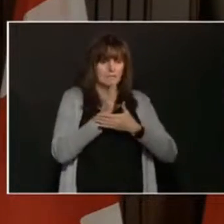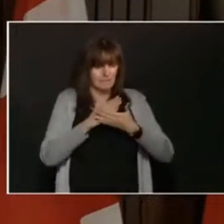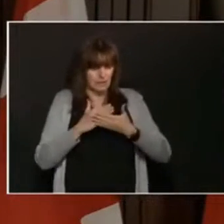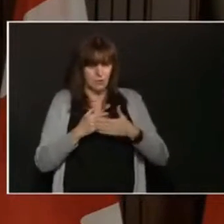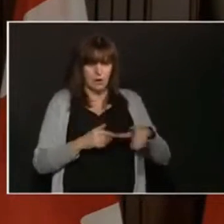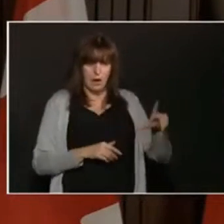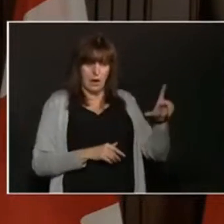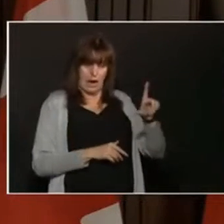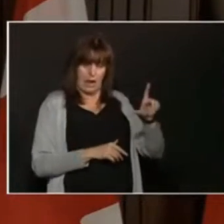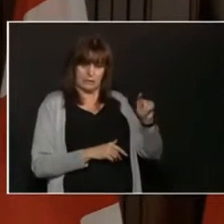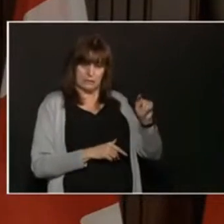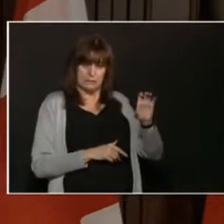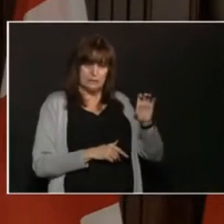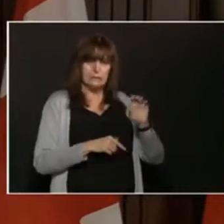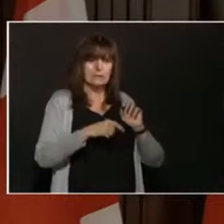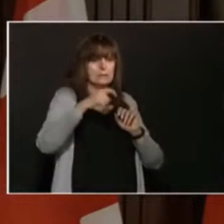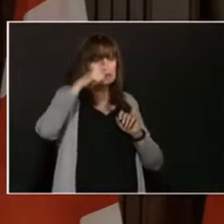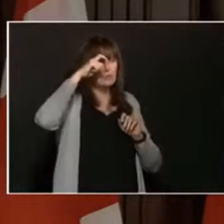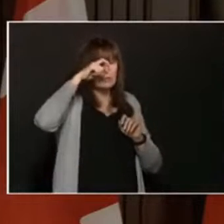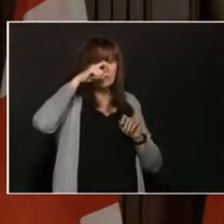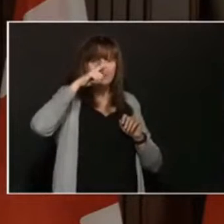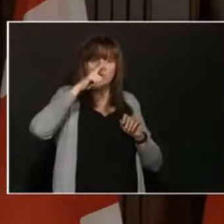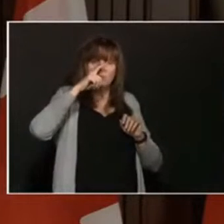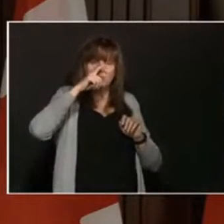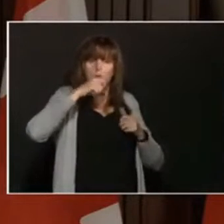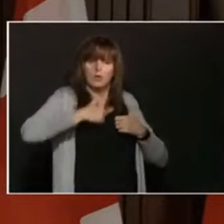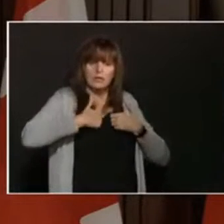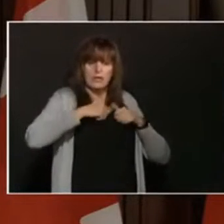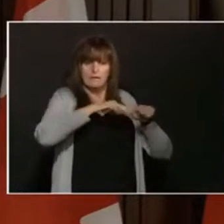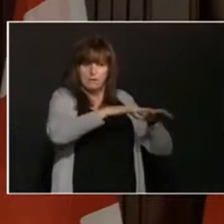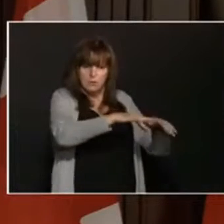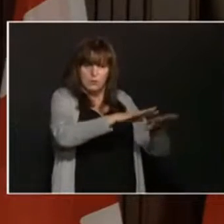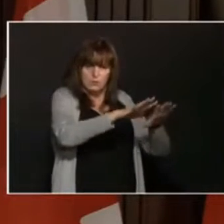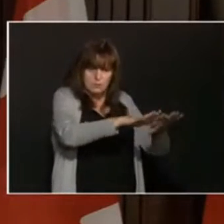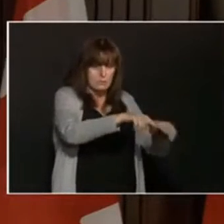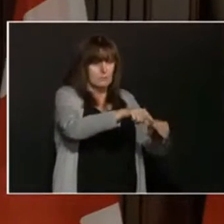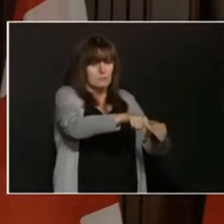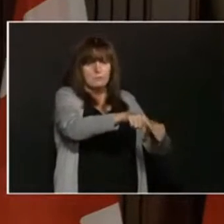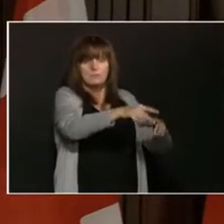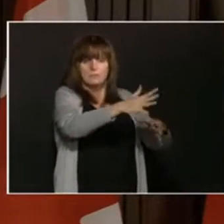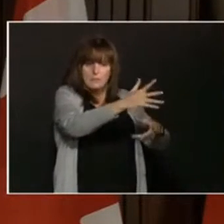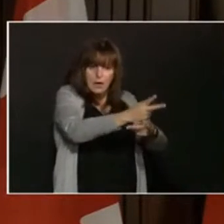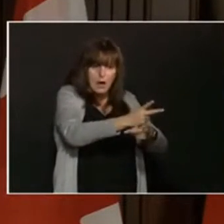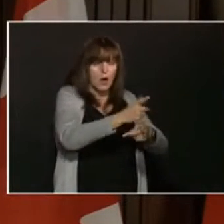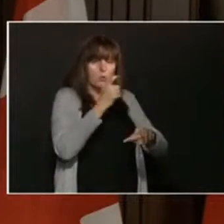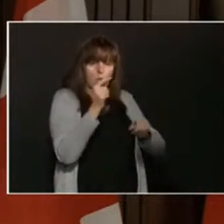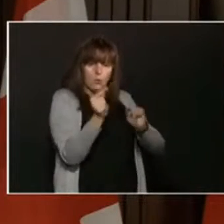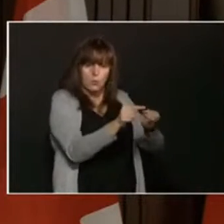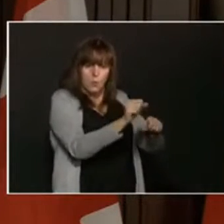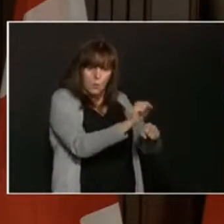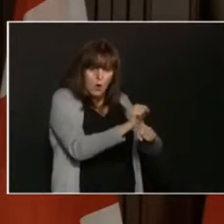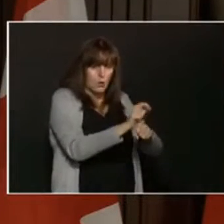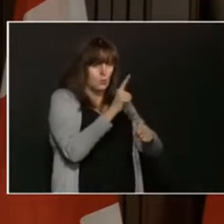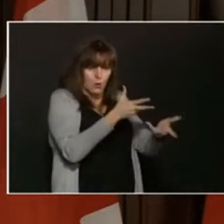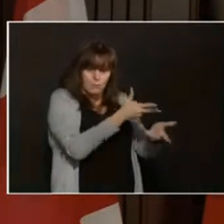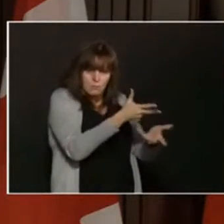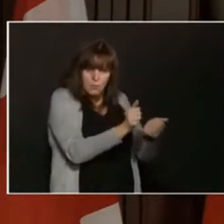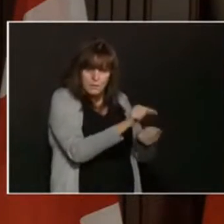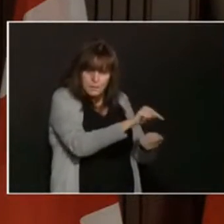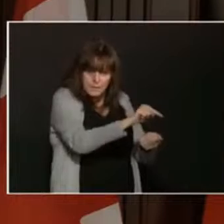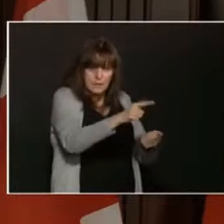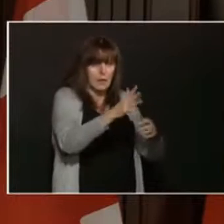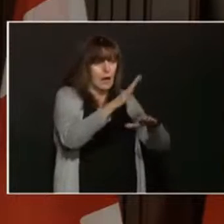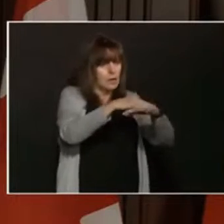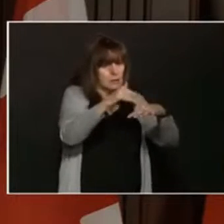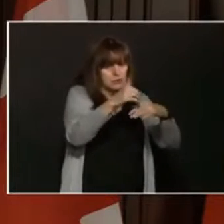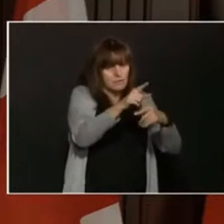obviously a very important part of that, as well as healthcare workers who work with patients, Indigenous communities, and patients